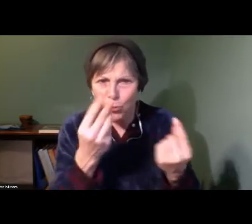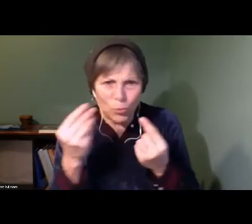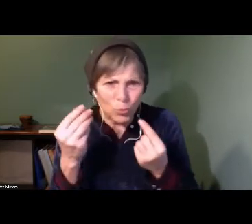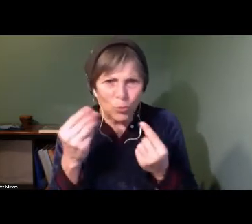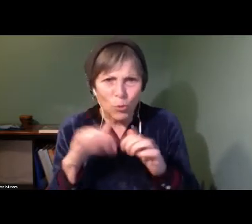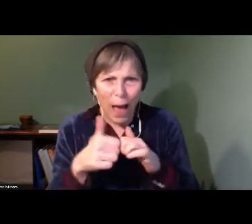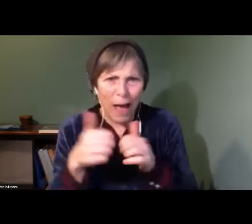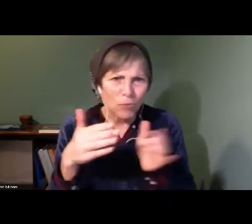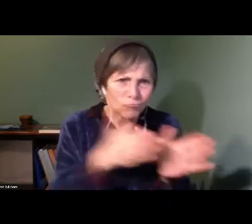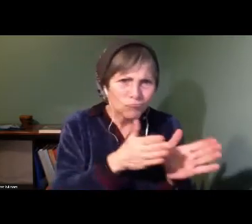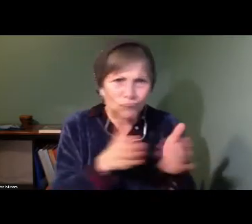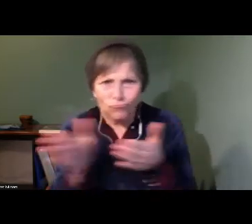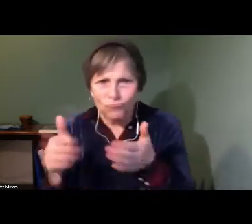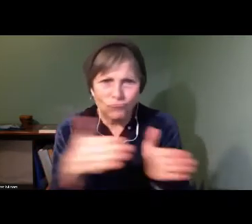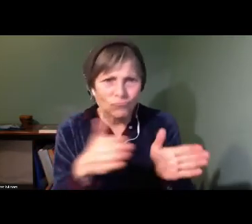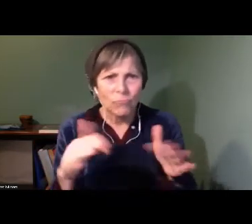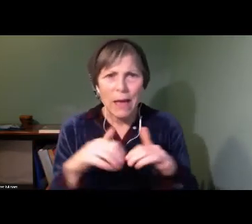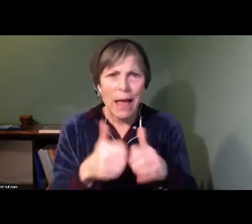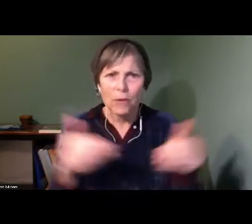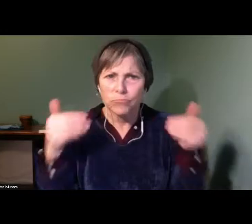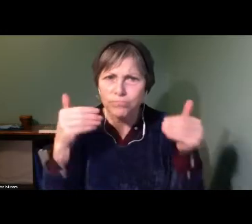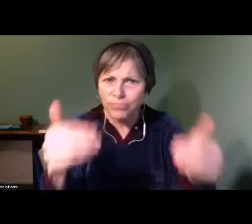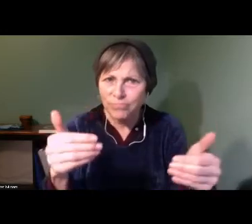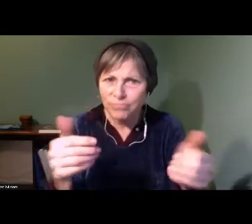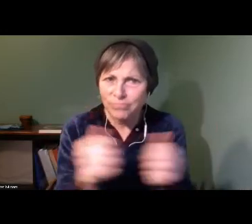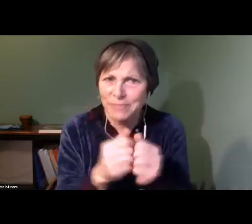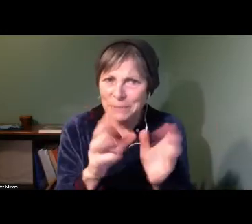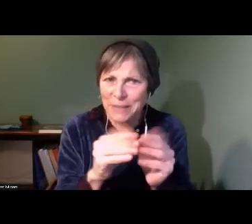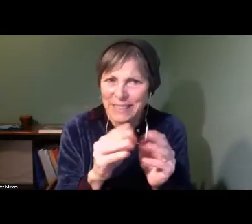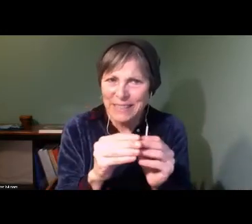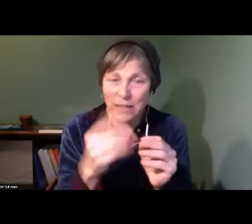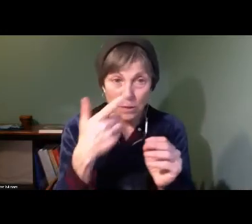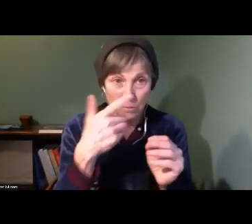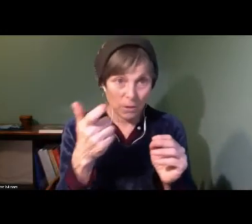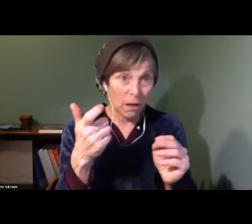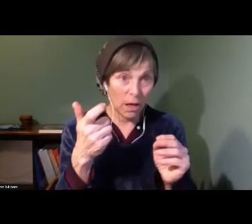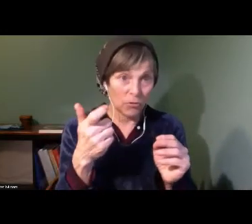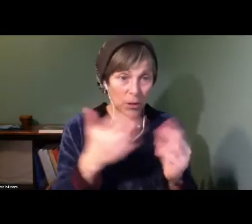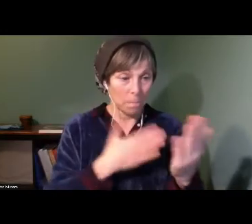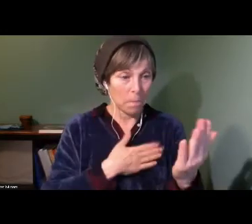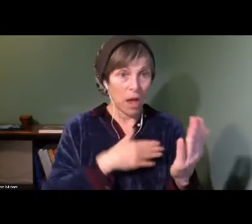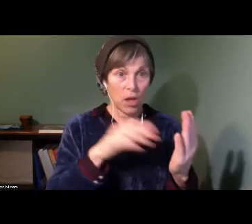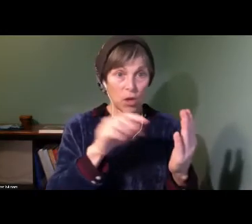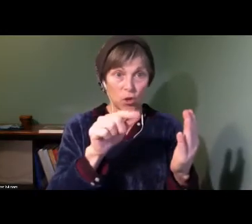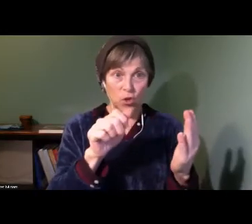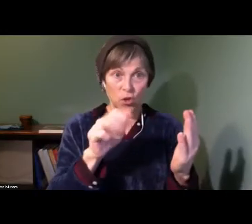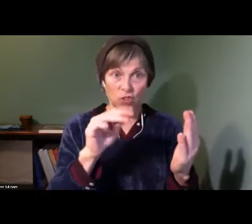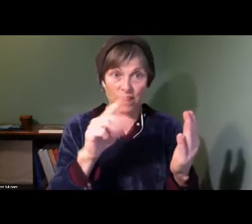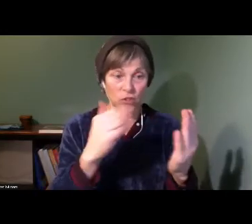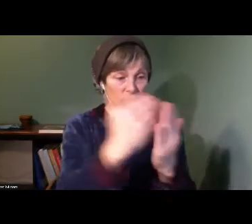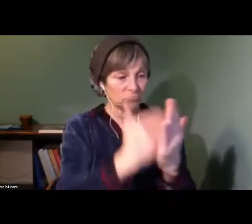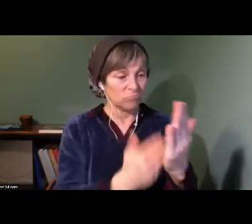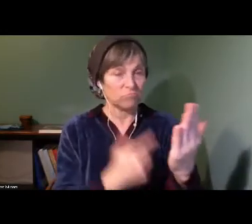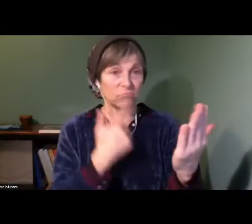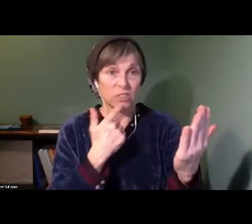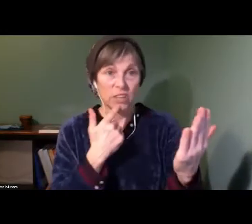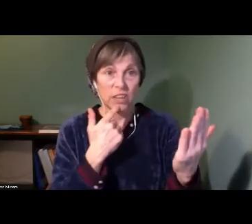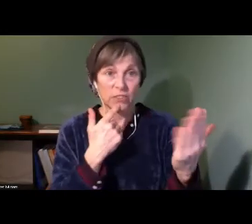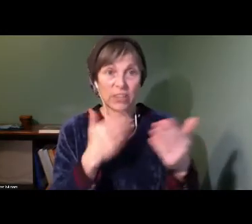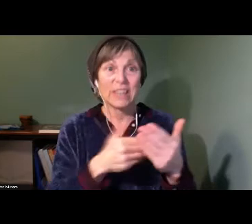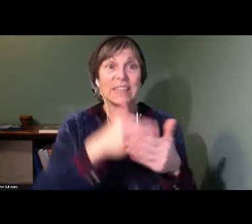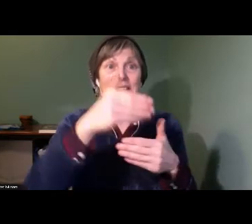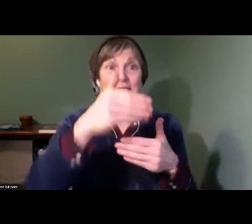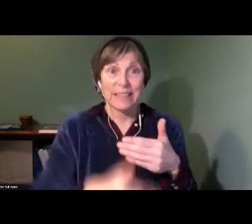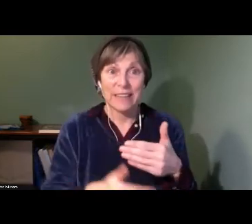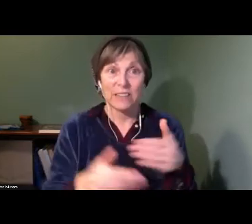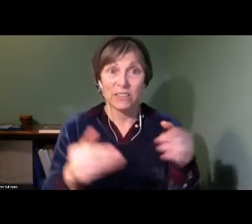uh how to proceed because according to my agenda the uh uh next presentation